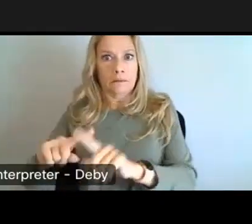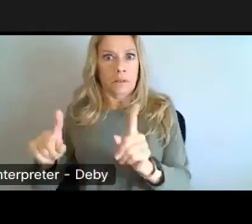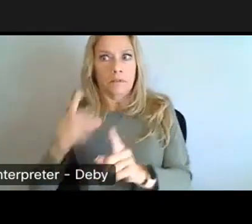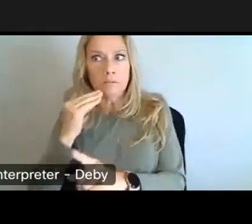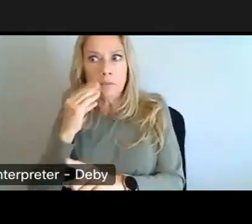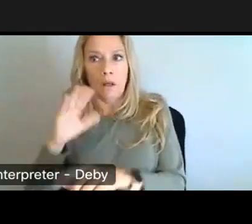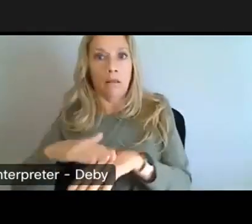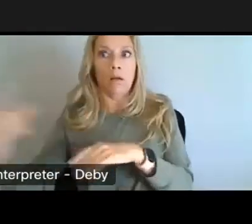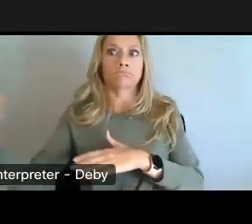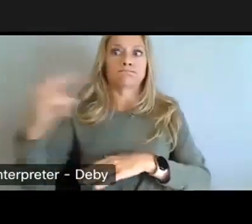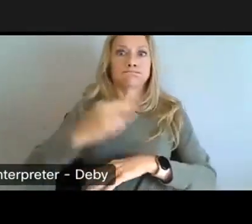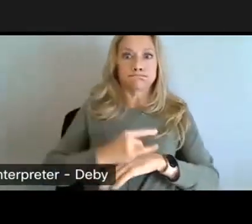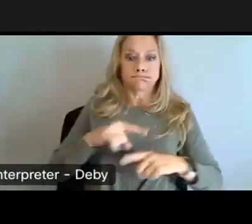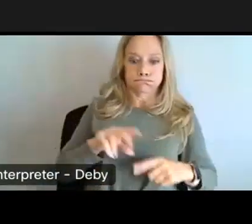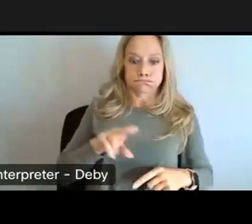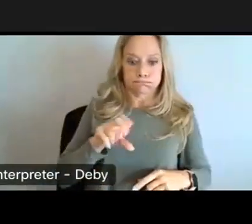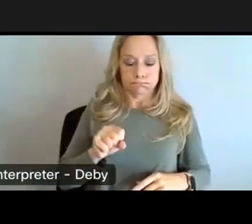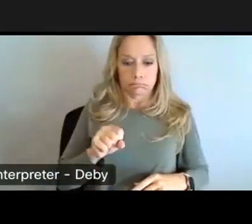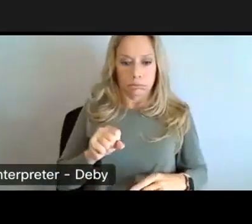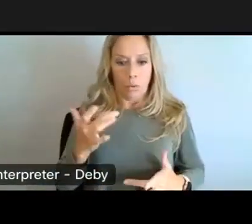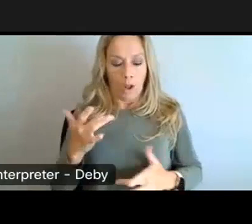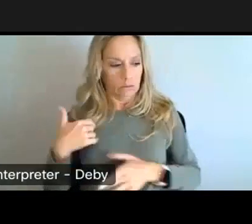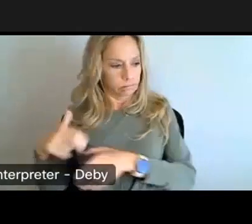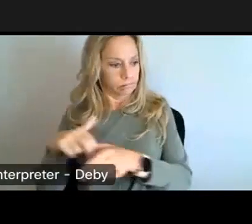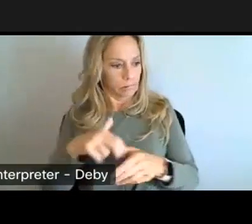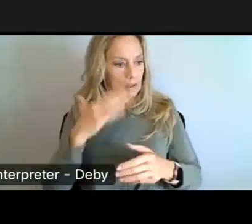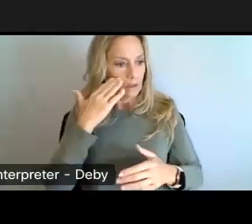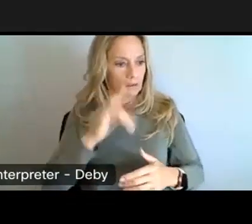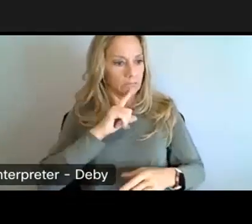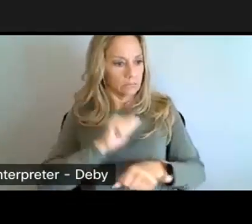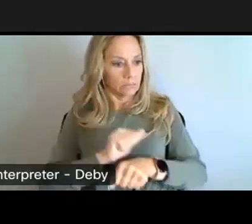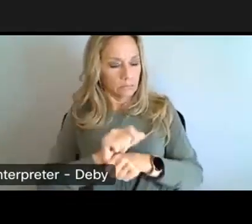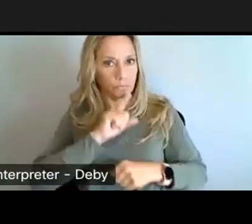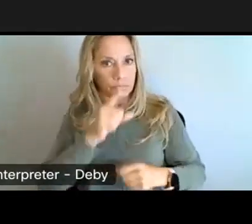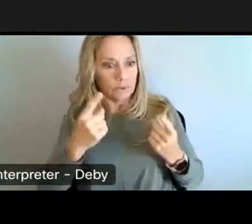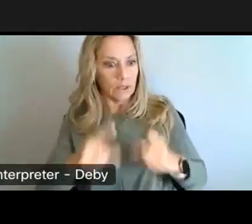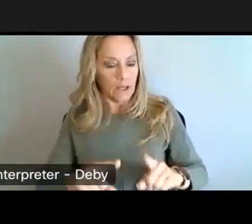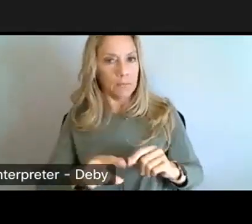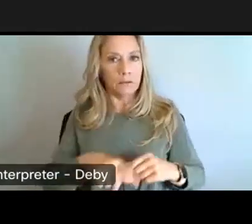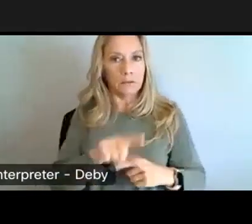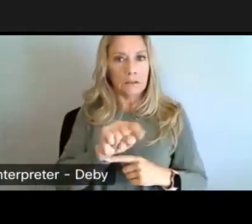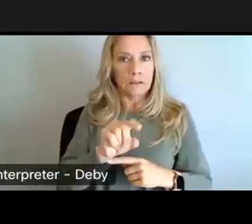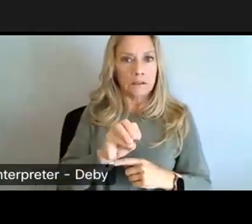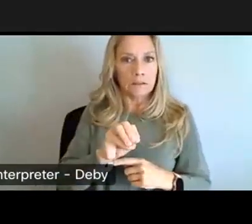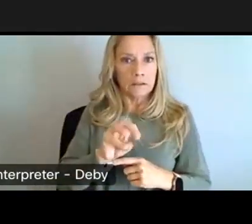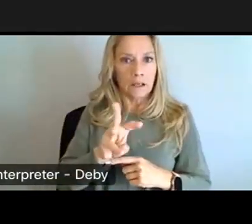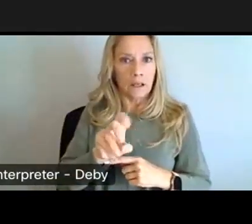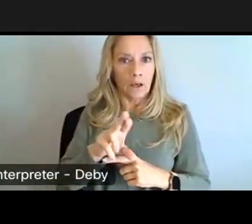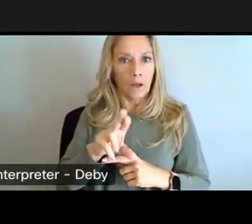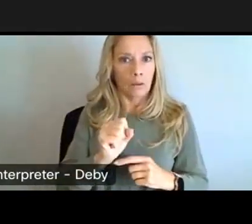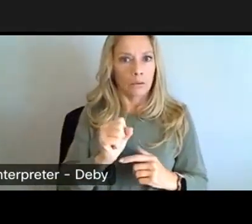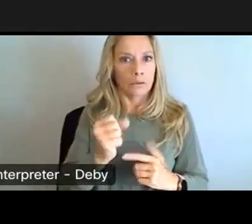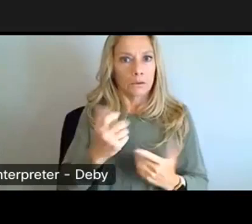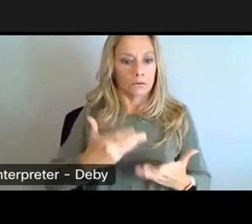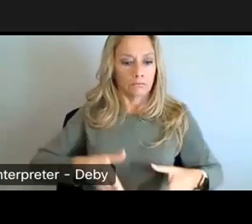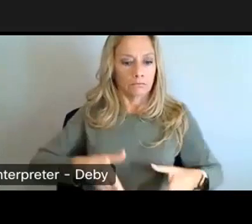stateside, because we knew it was real, but our focus being on the towers and the attack, that